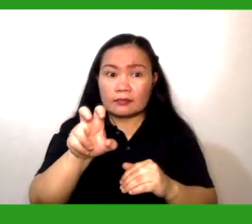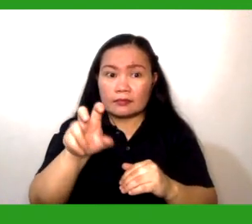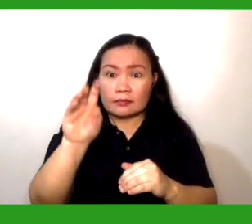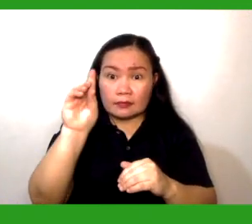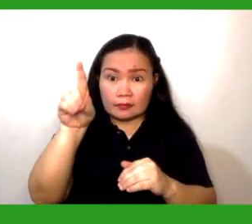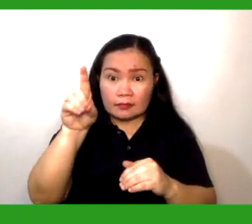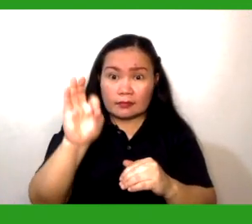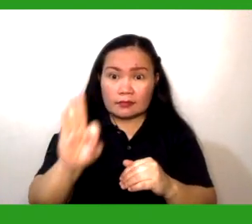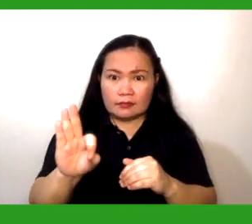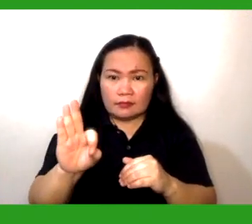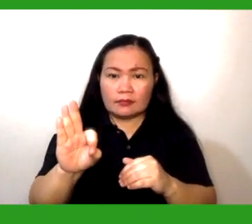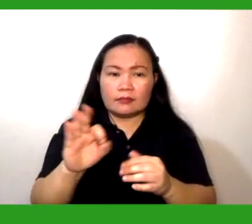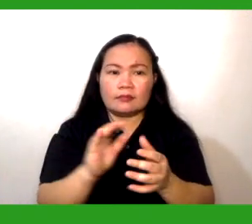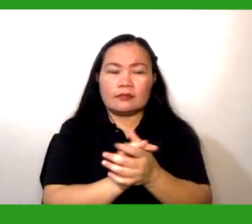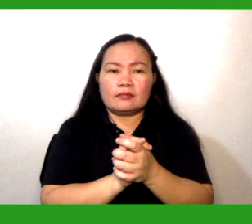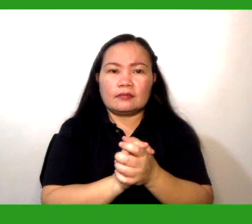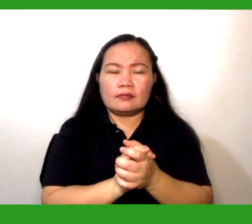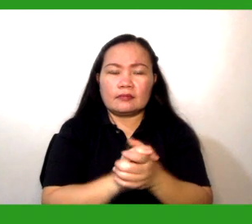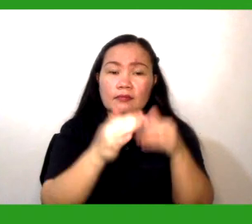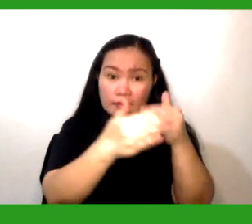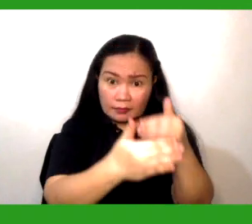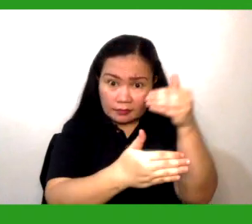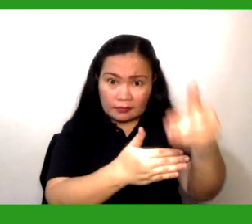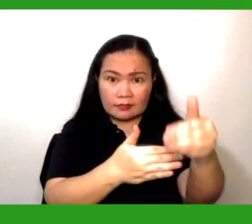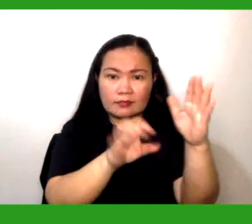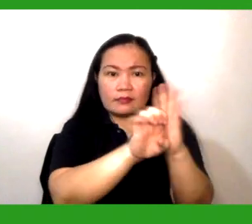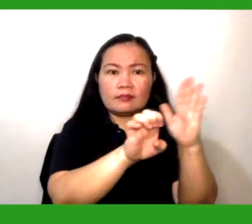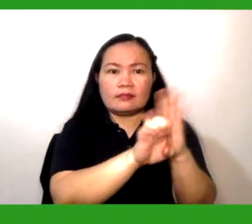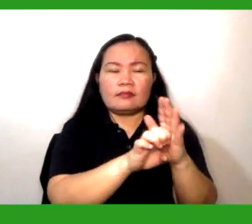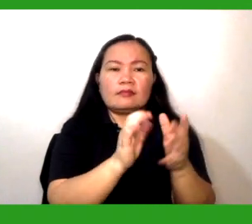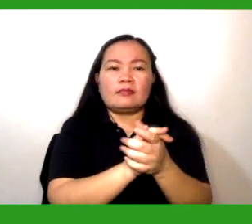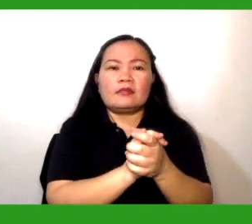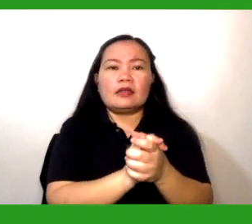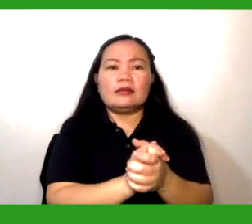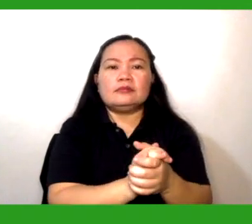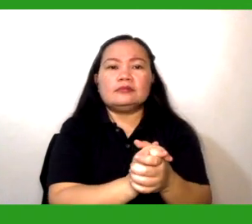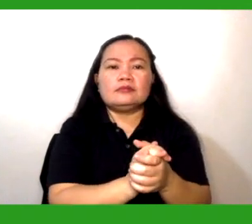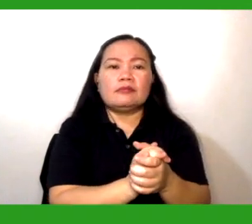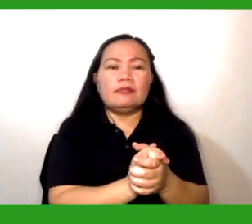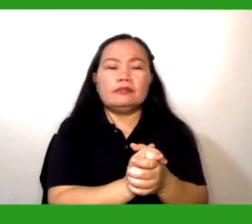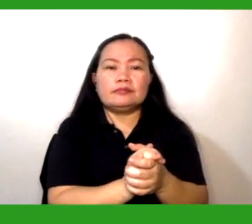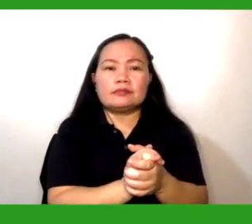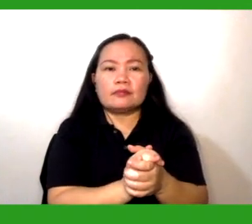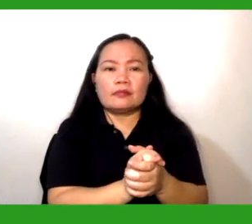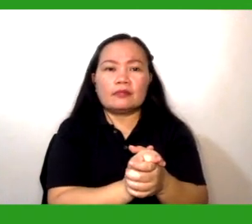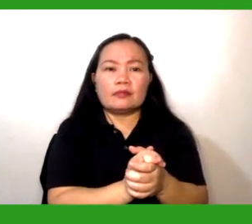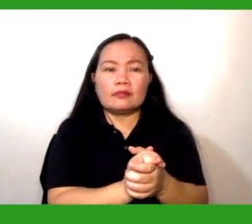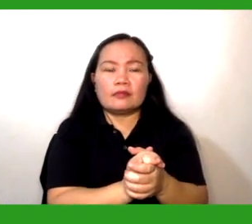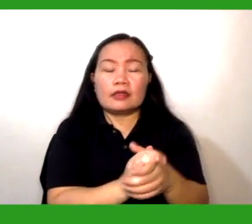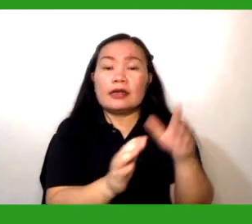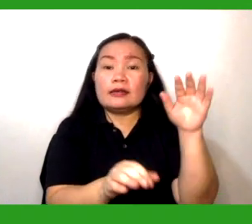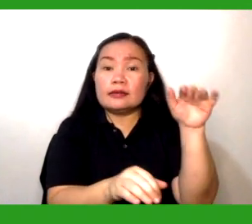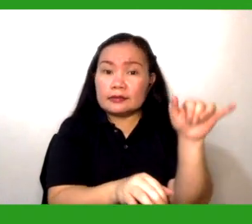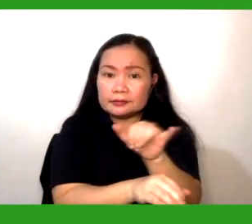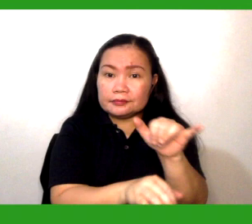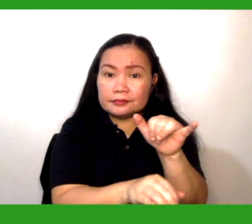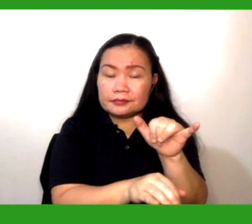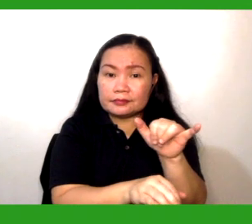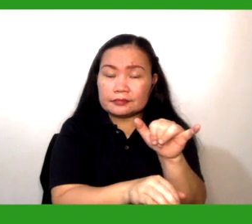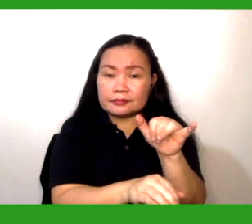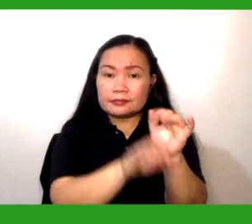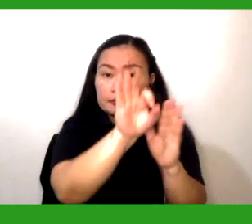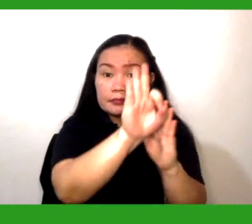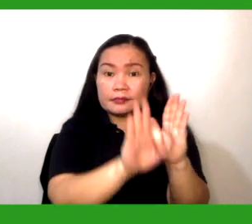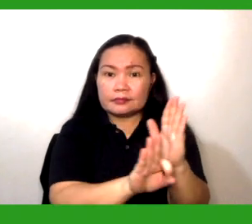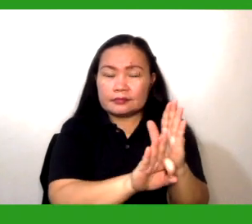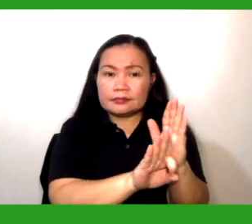113 degrees Fahrenheit. Let's have the next one. So, again, we're gonna use the same